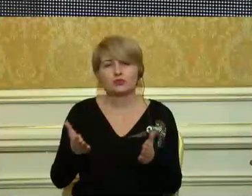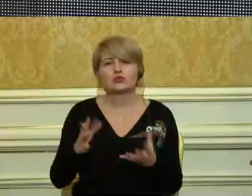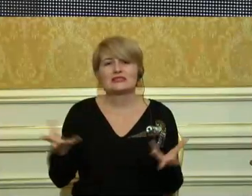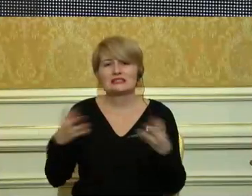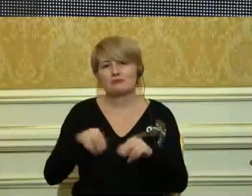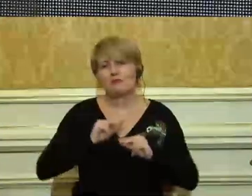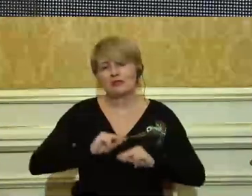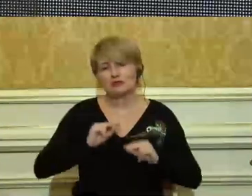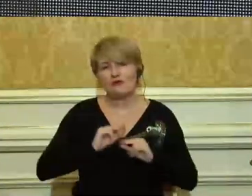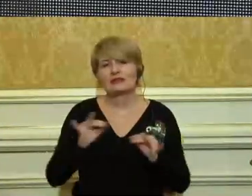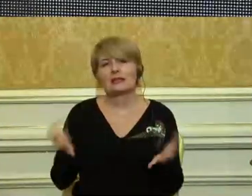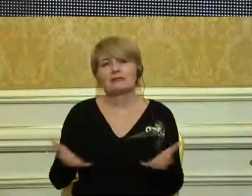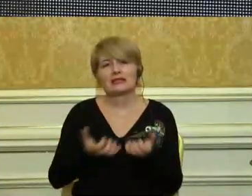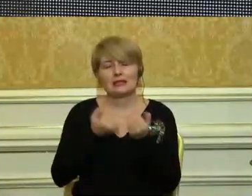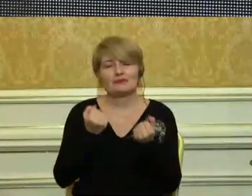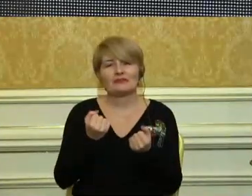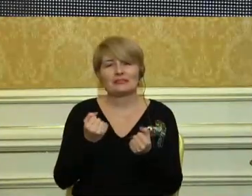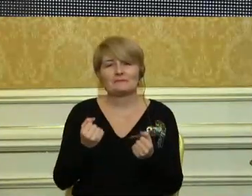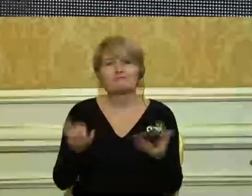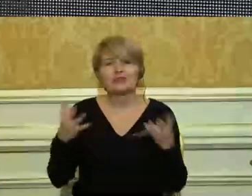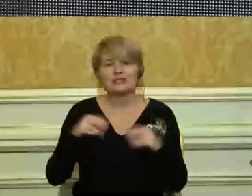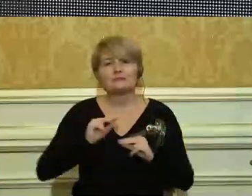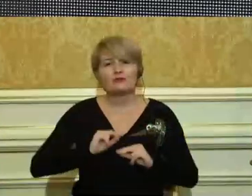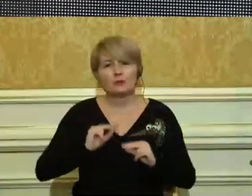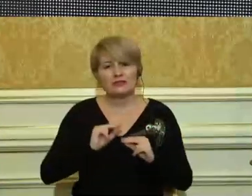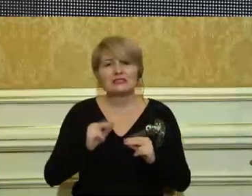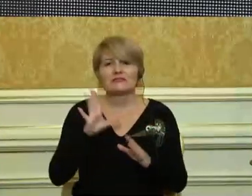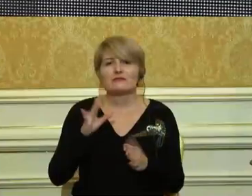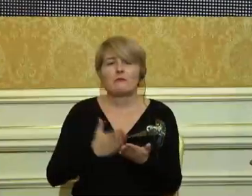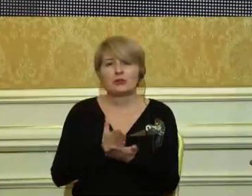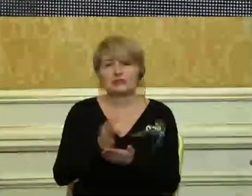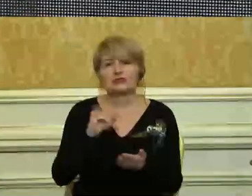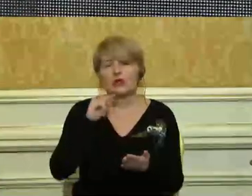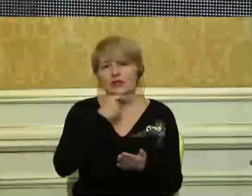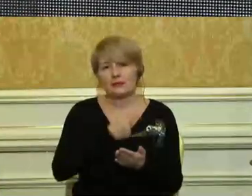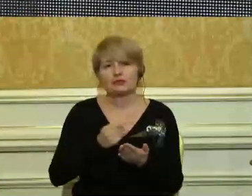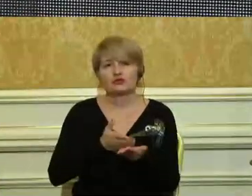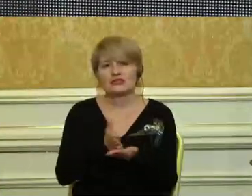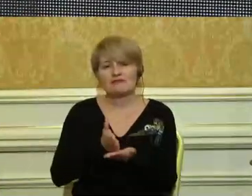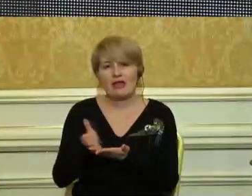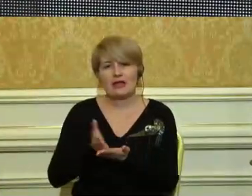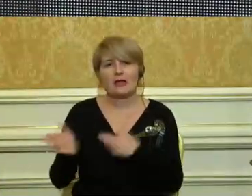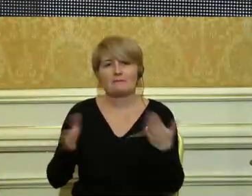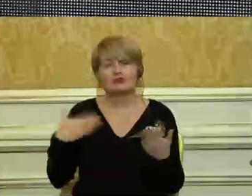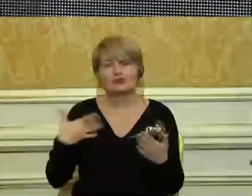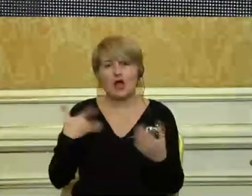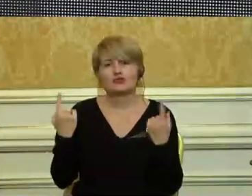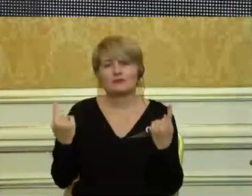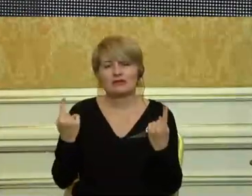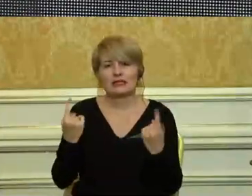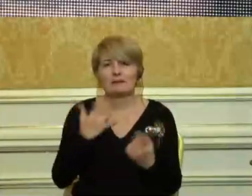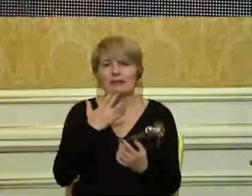even stronger and more enduring strategic partnership between our two great nations. The United